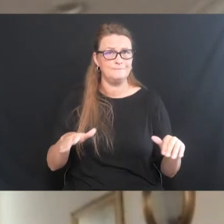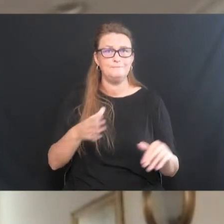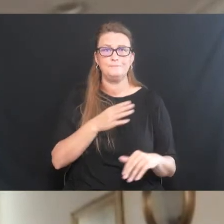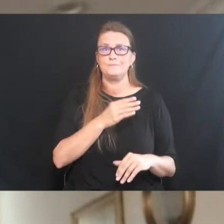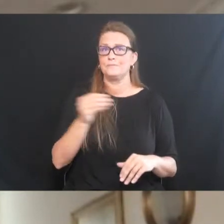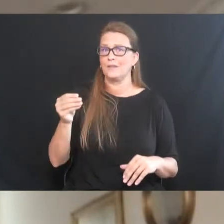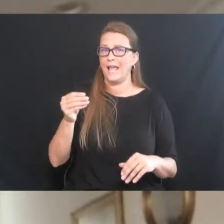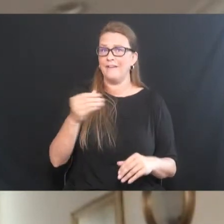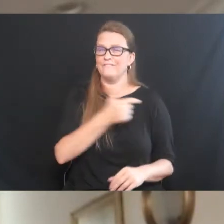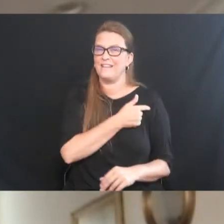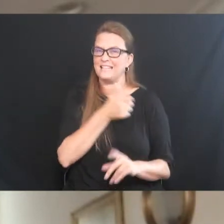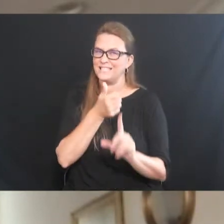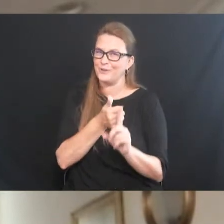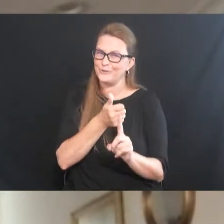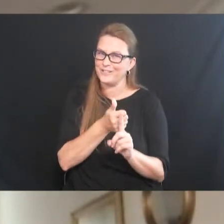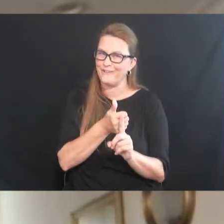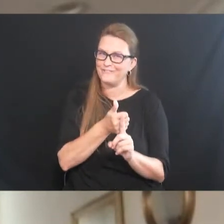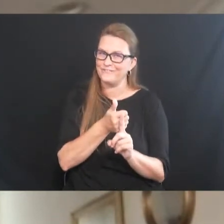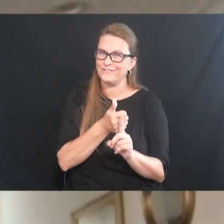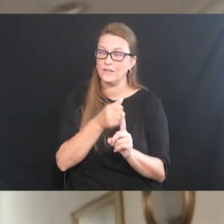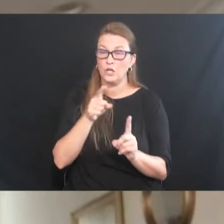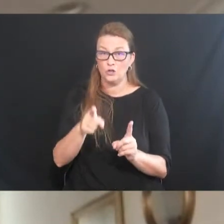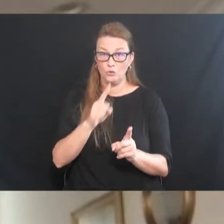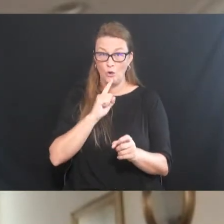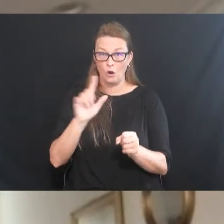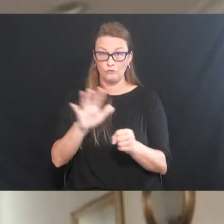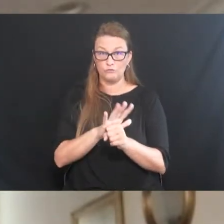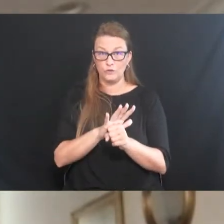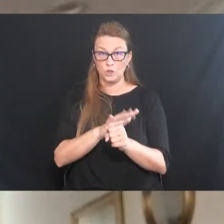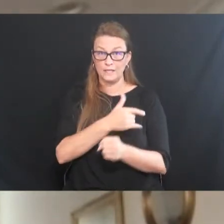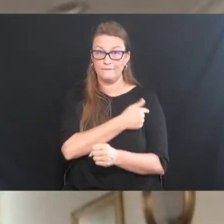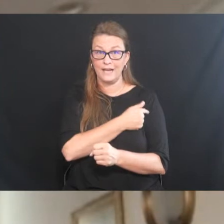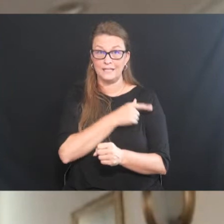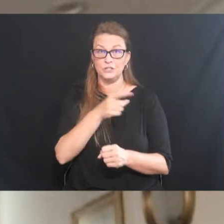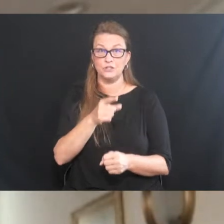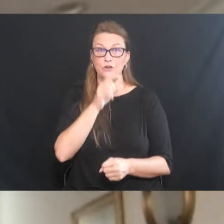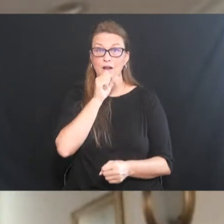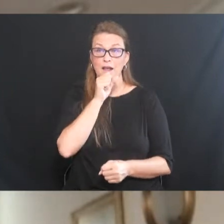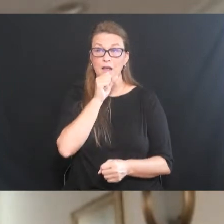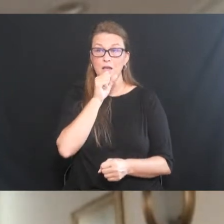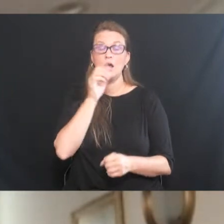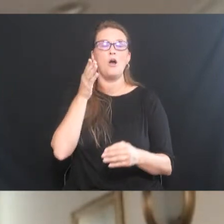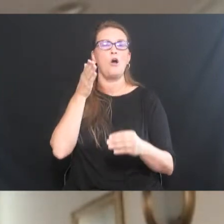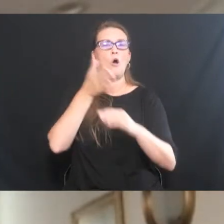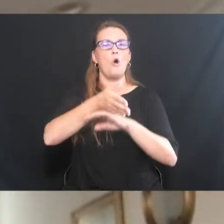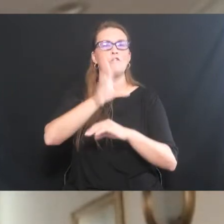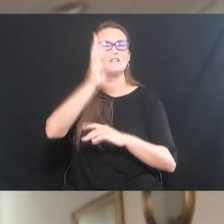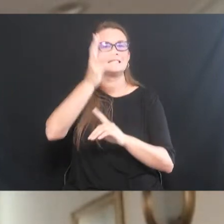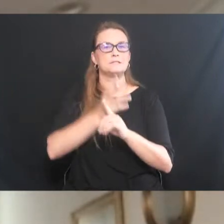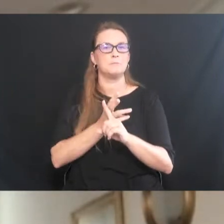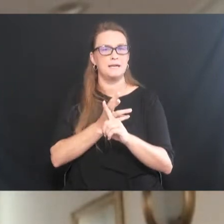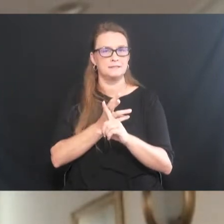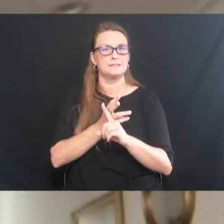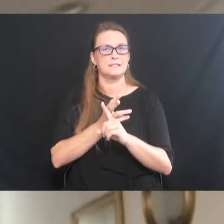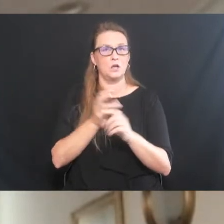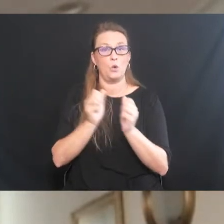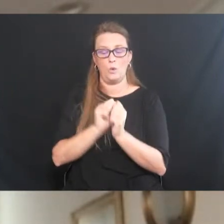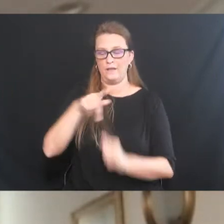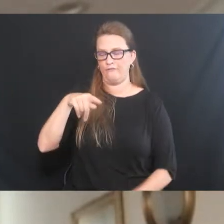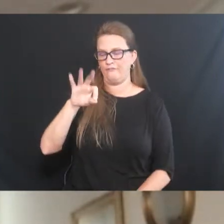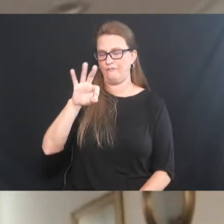vaccinated yourself. And if you've been fully vaccinated and you're over 6 months done with the Pfizer